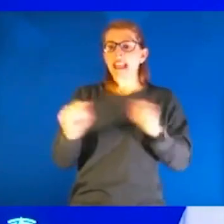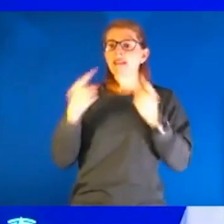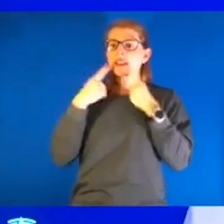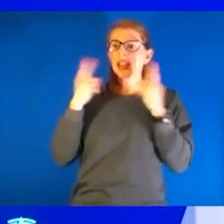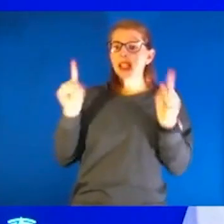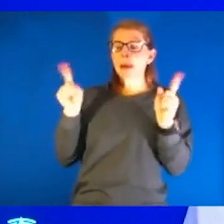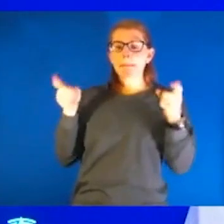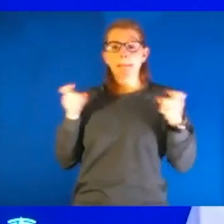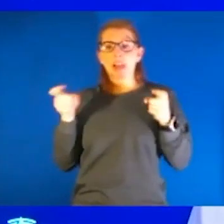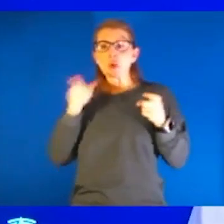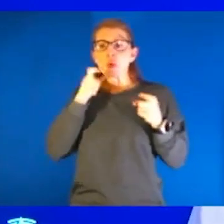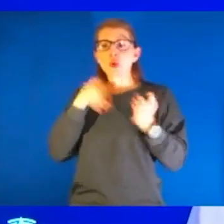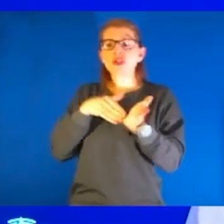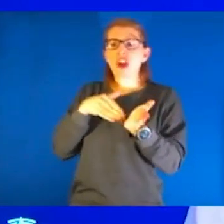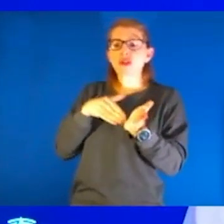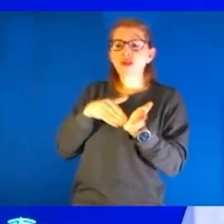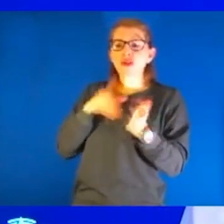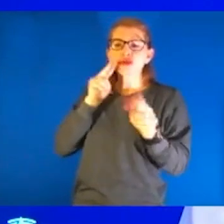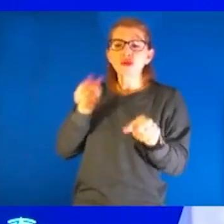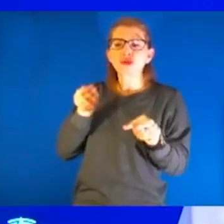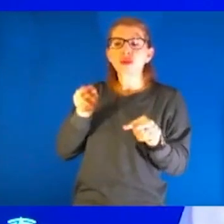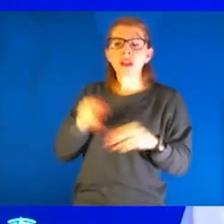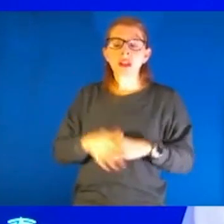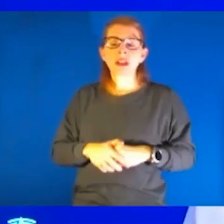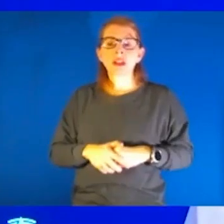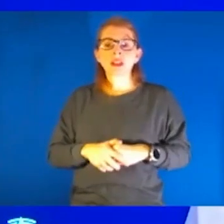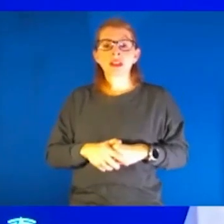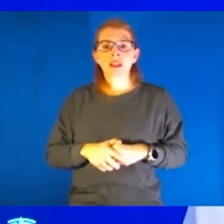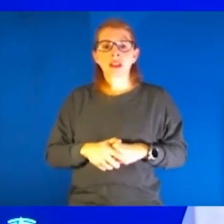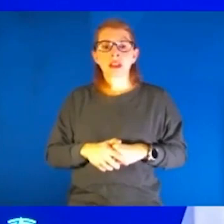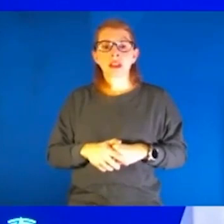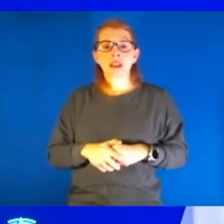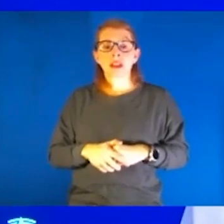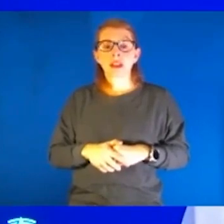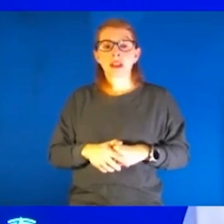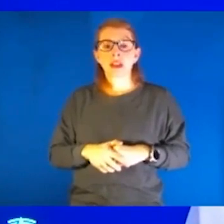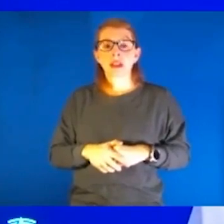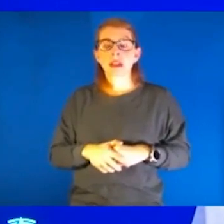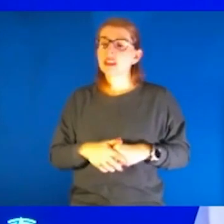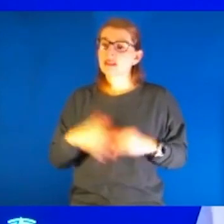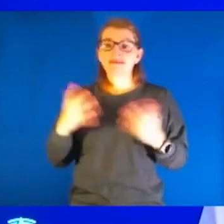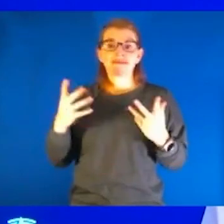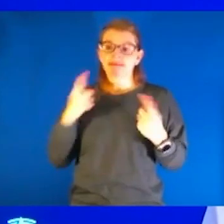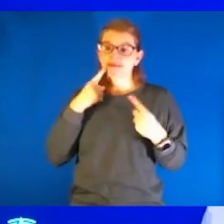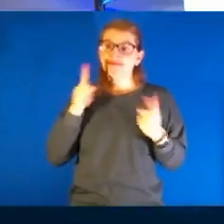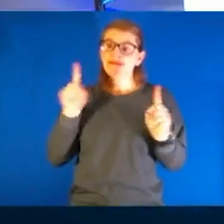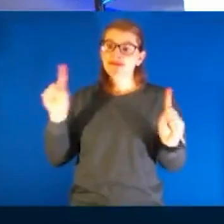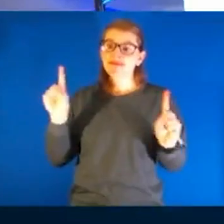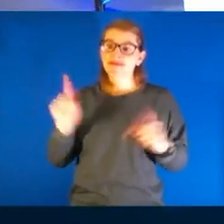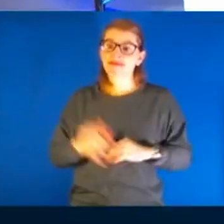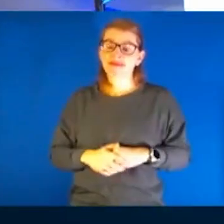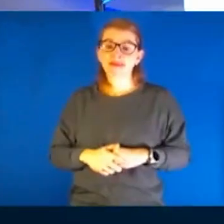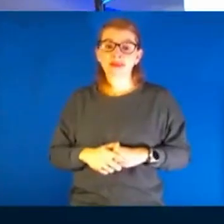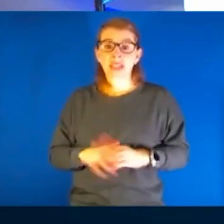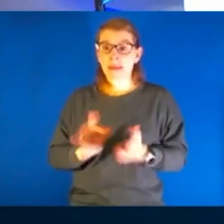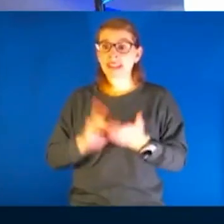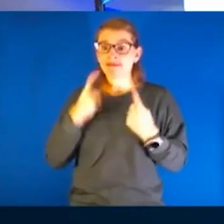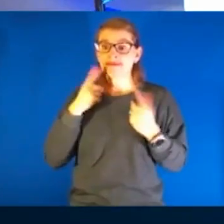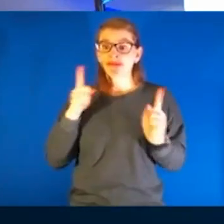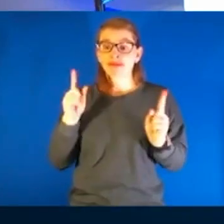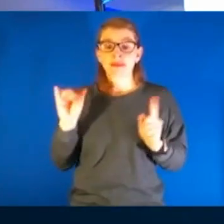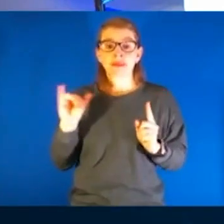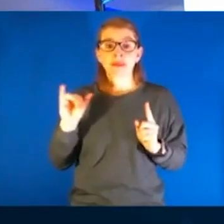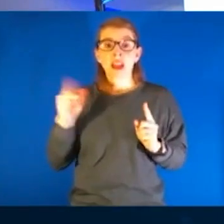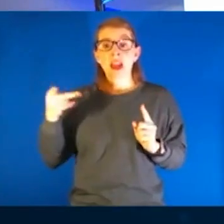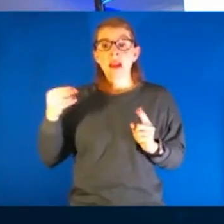a physician, so just as Dr. Clough said, it works. I mean, the other thing to add to PrEP is that we know